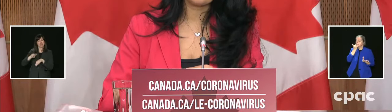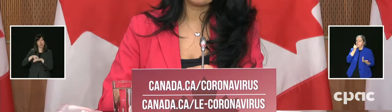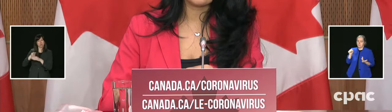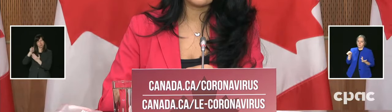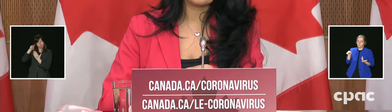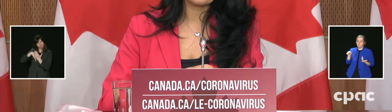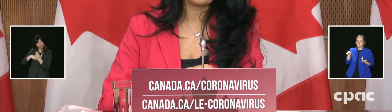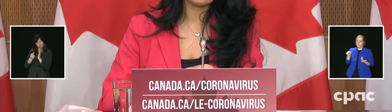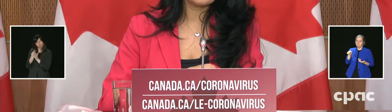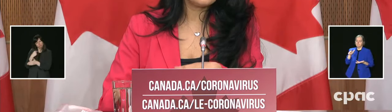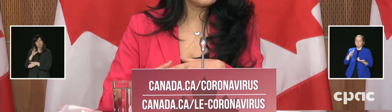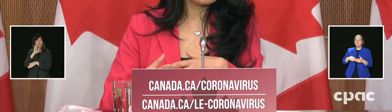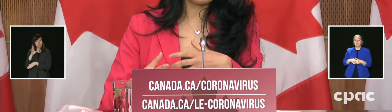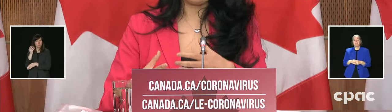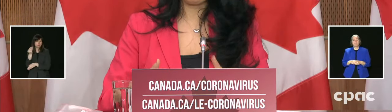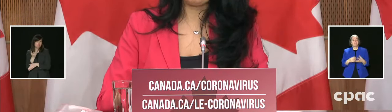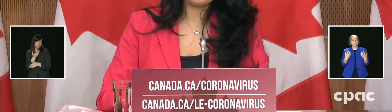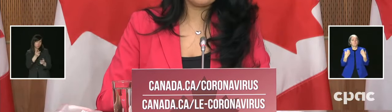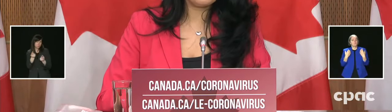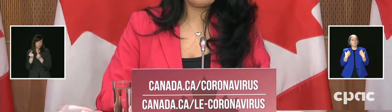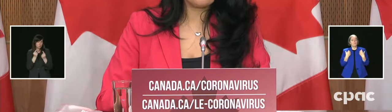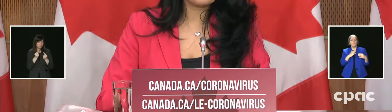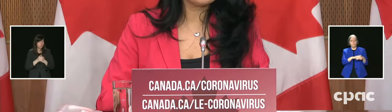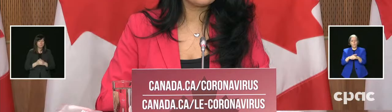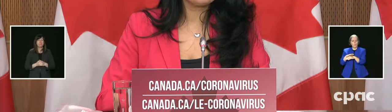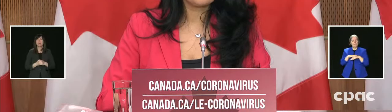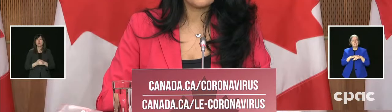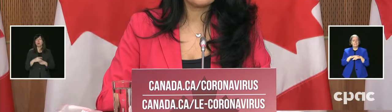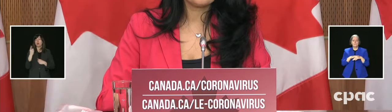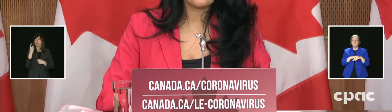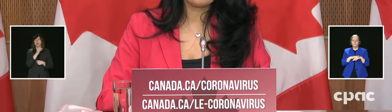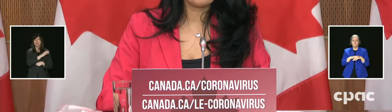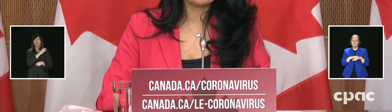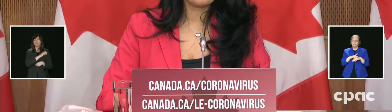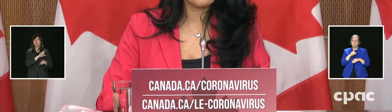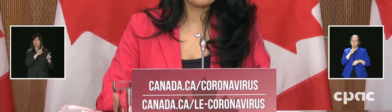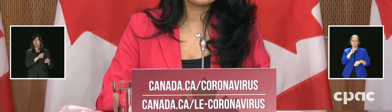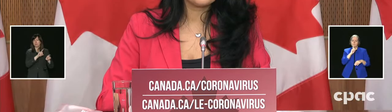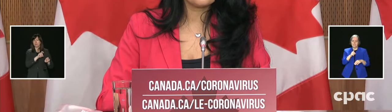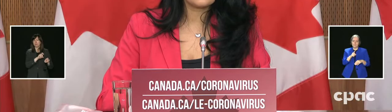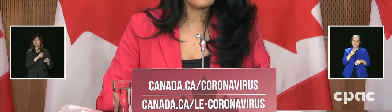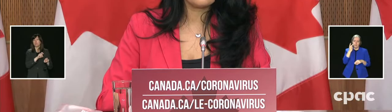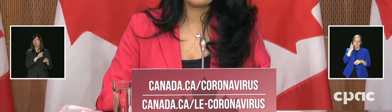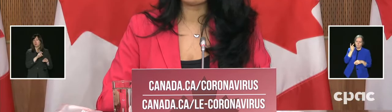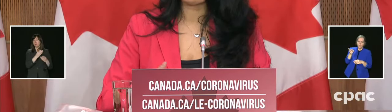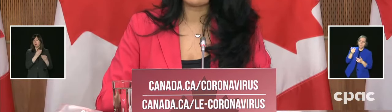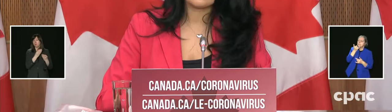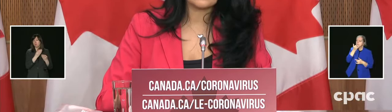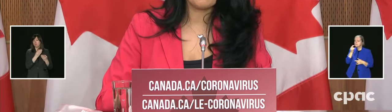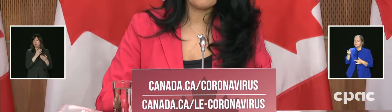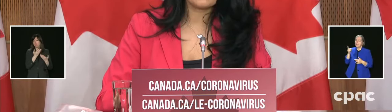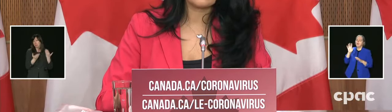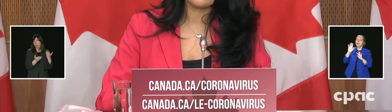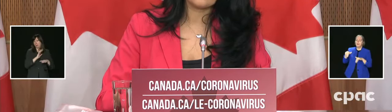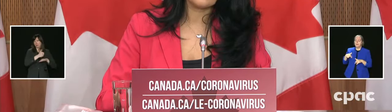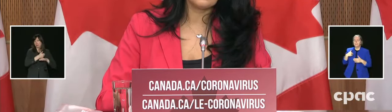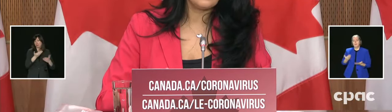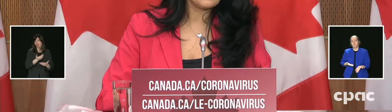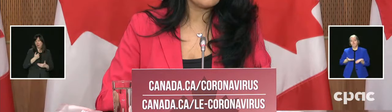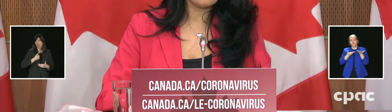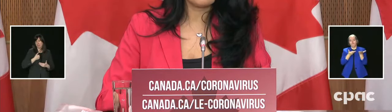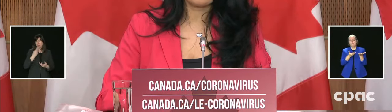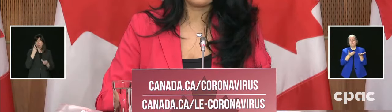and to inform their decisions. It would be, if there was a clinical trial that was proposed here in Canada to look at that type of mixed